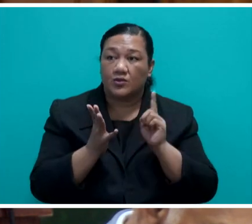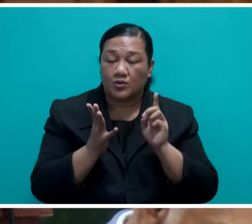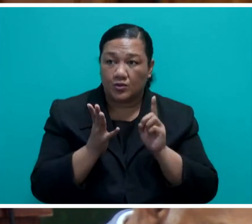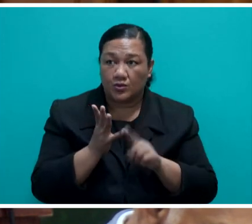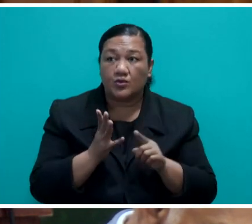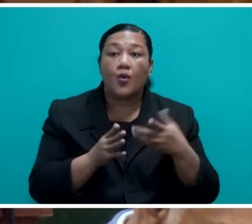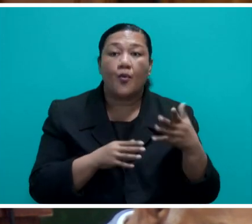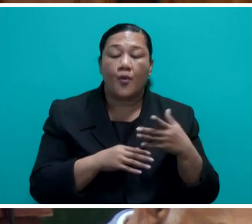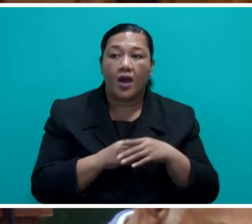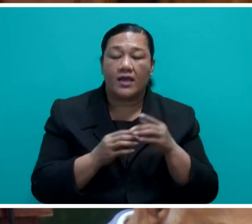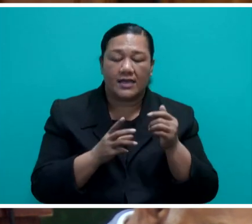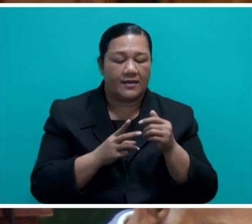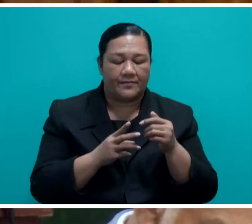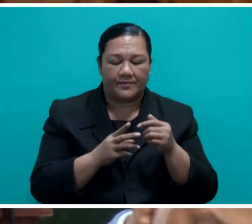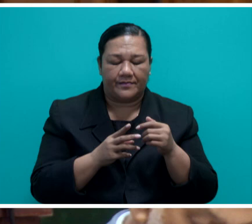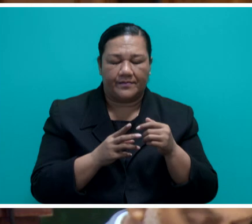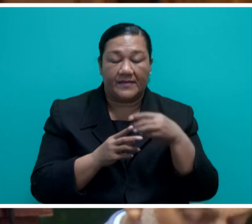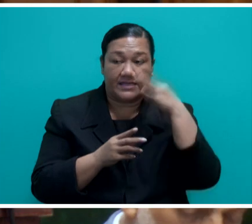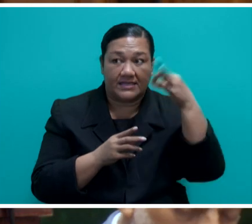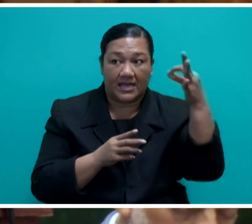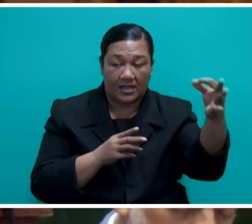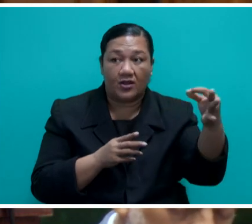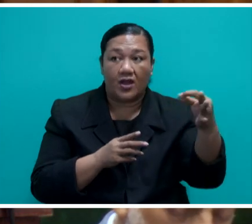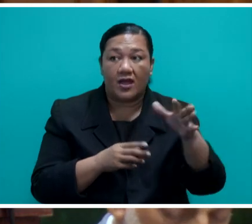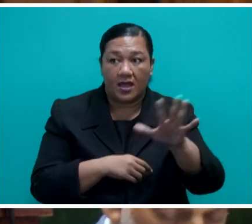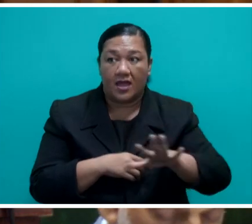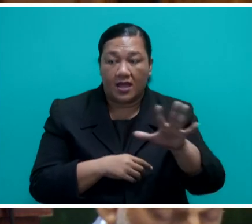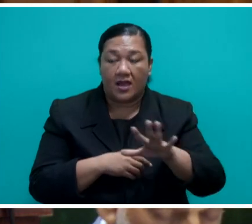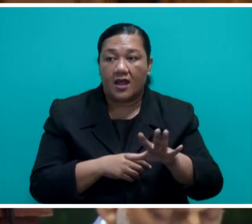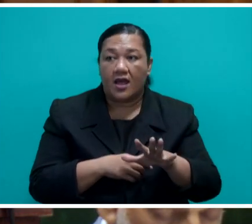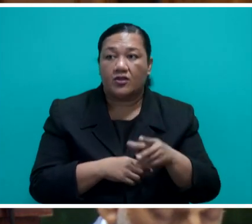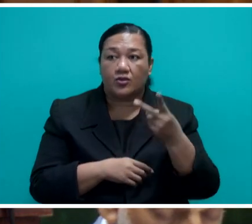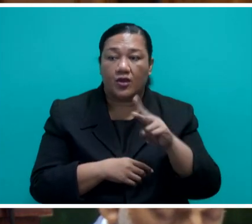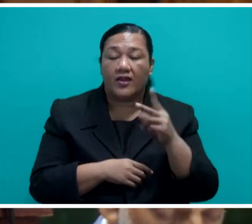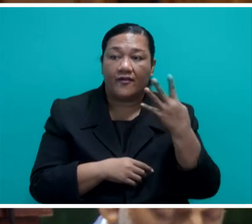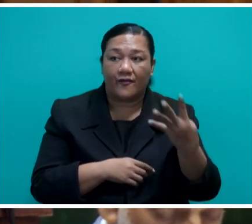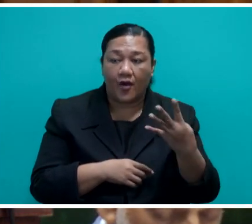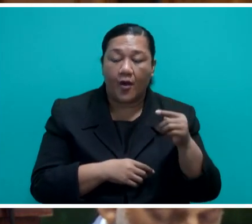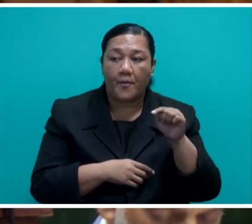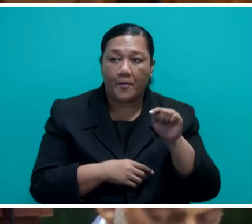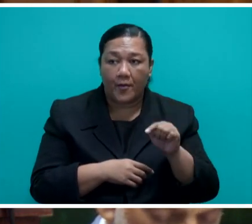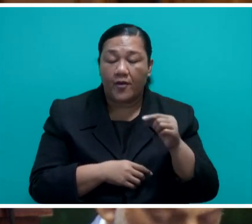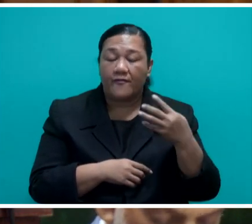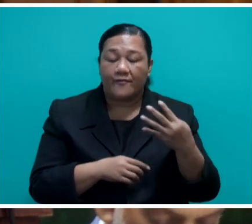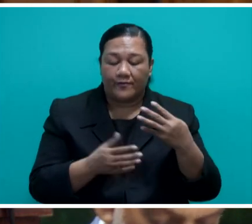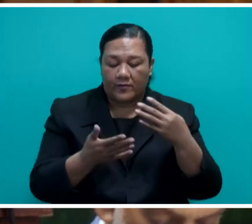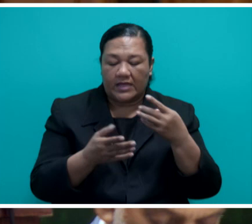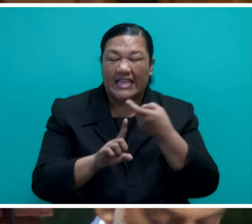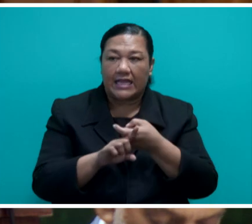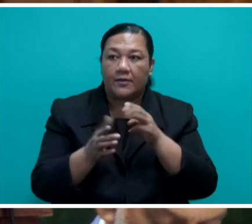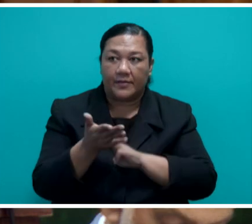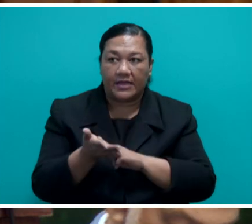Singatoka area to perform the desilting of 24.2 kilometers of main drains and